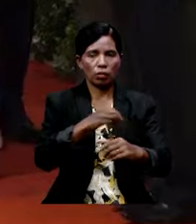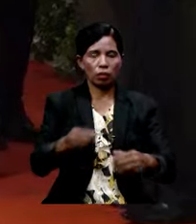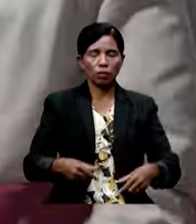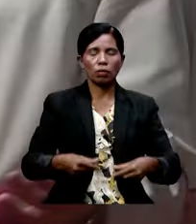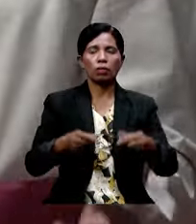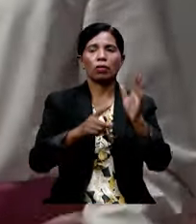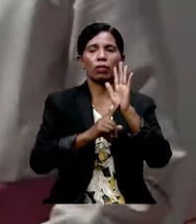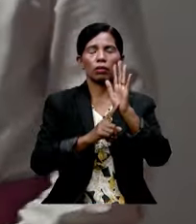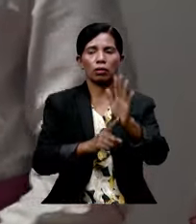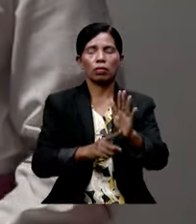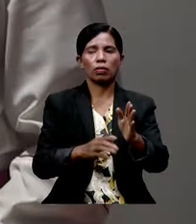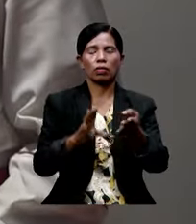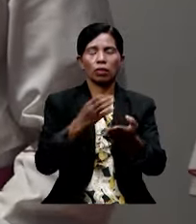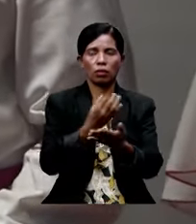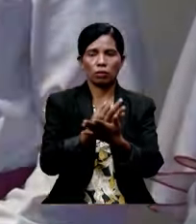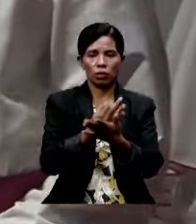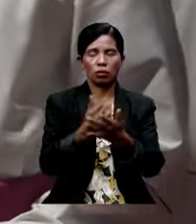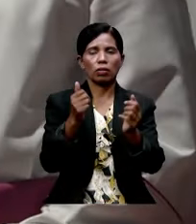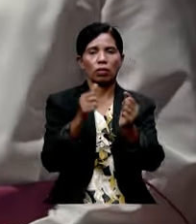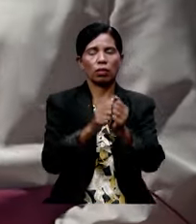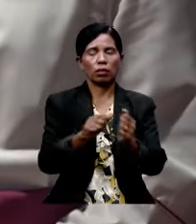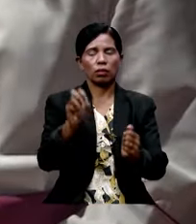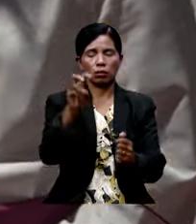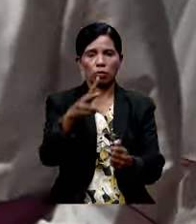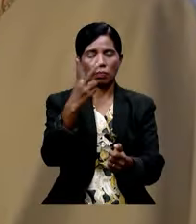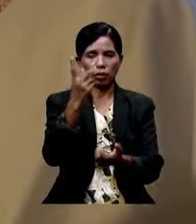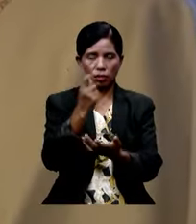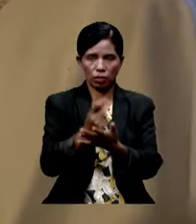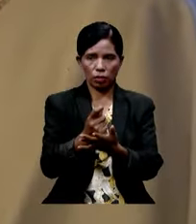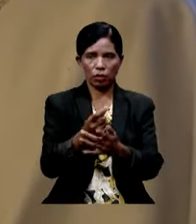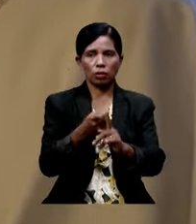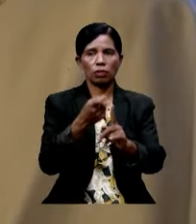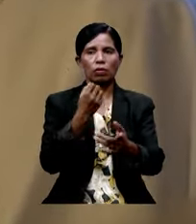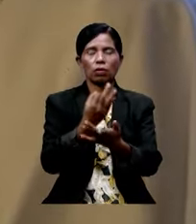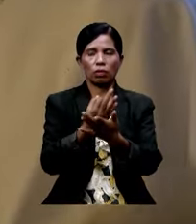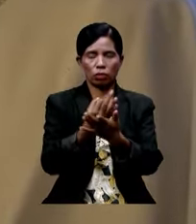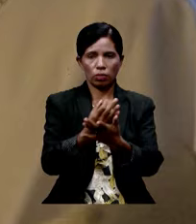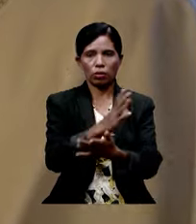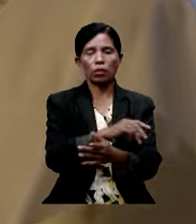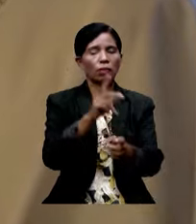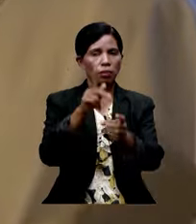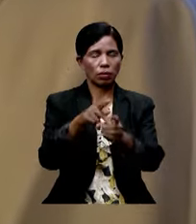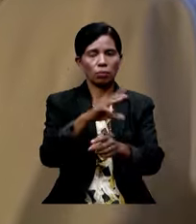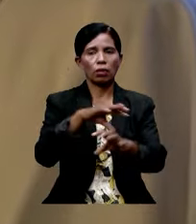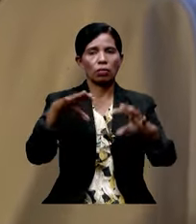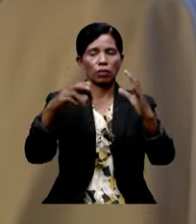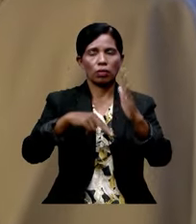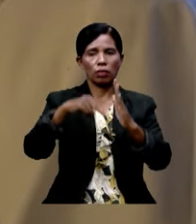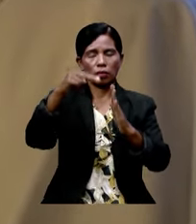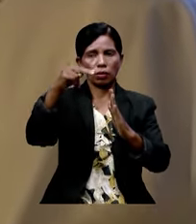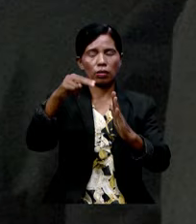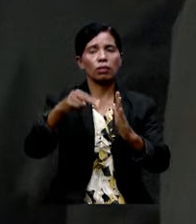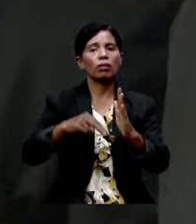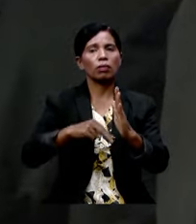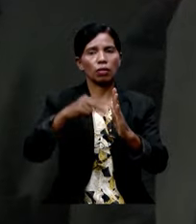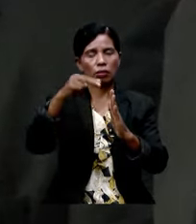de autoriza despesa do montante dólar tocou São Luís sem rua, houve fundo contingência da comissão alto nível